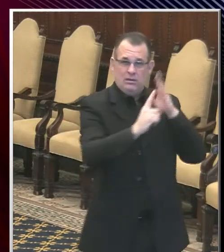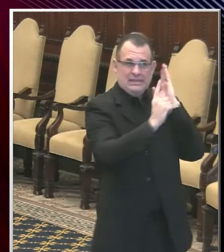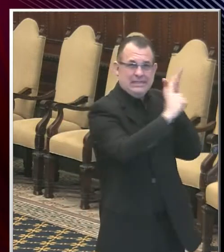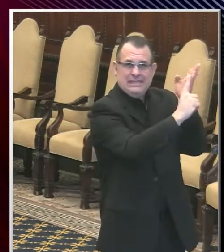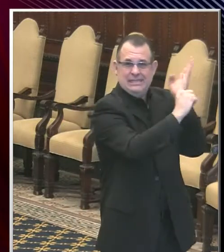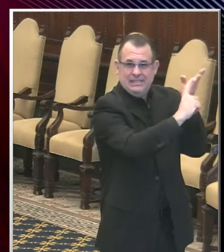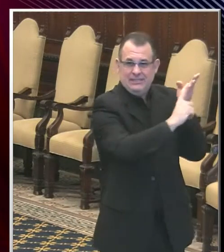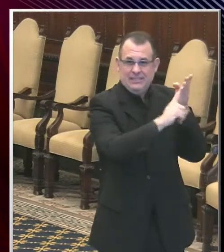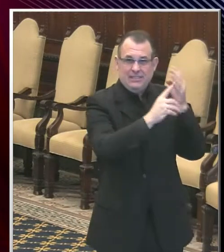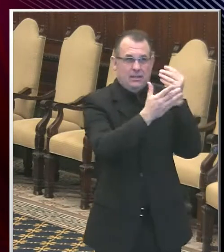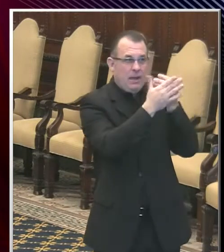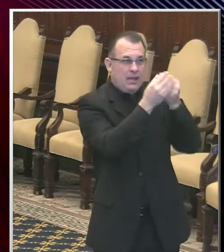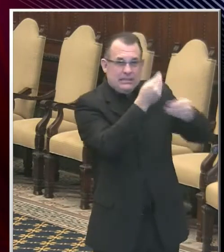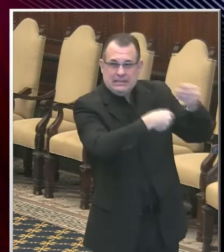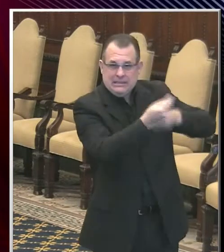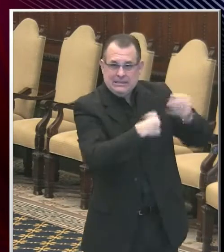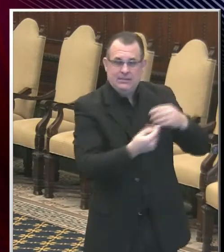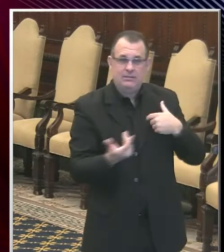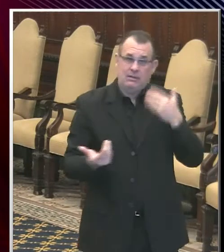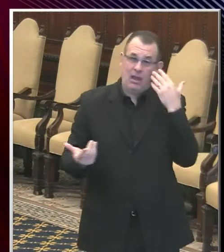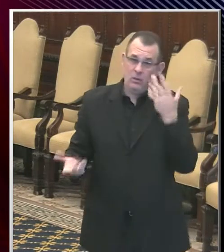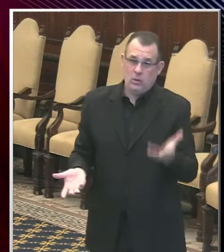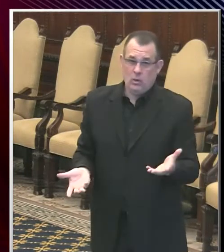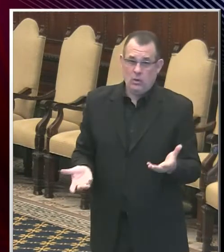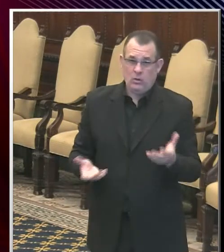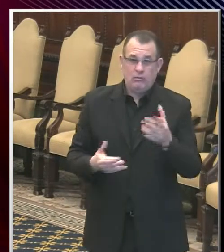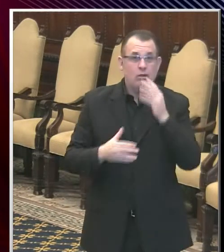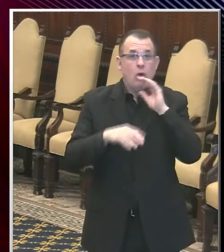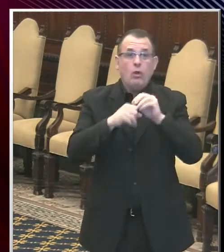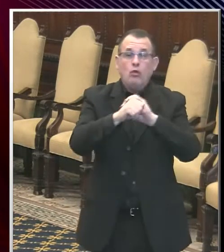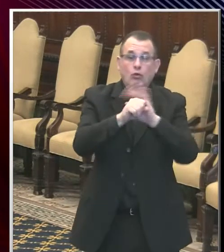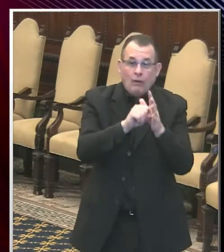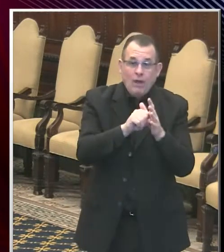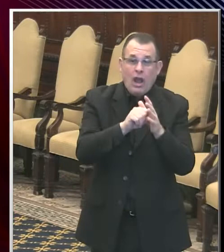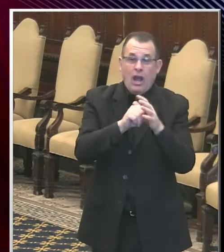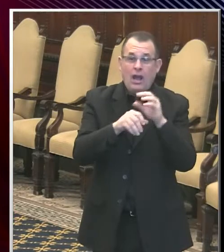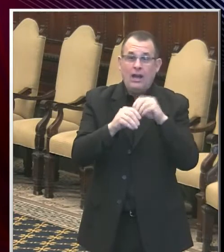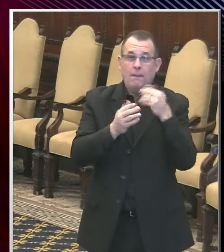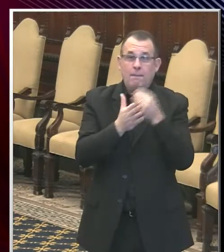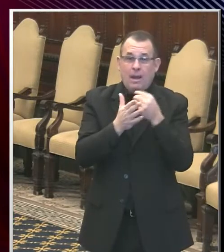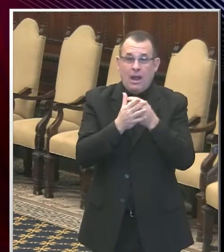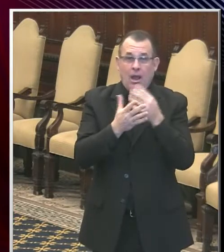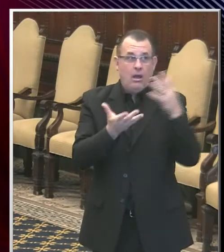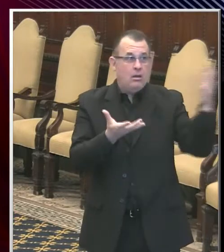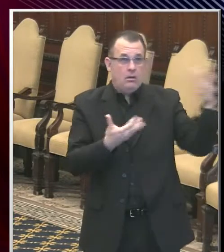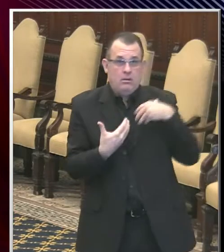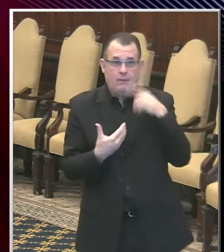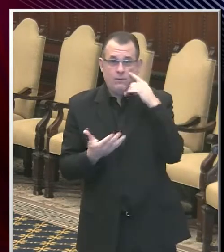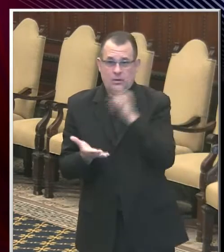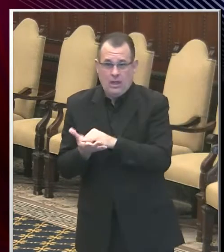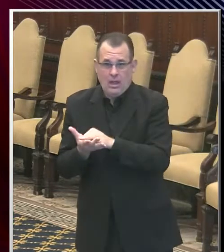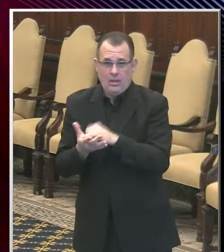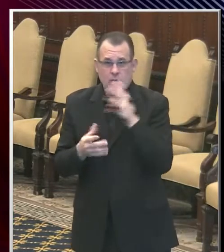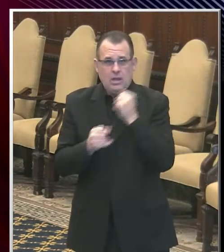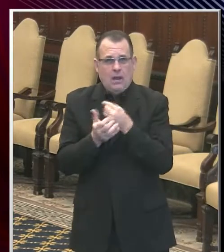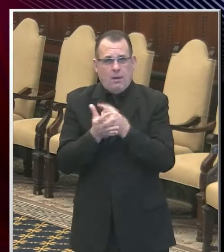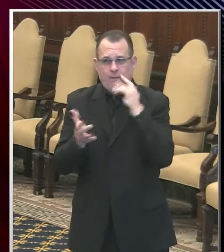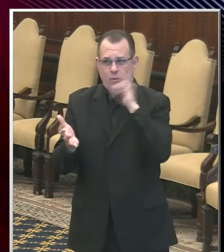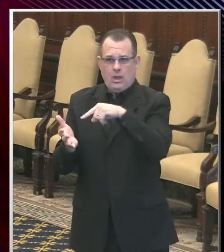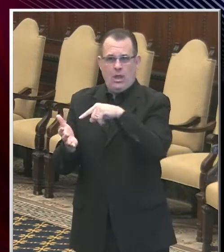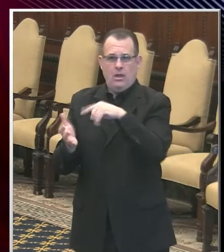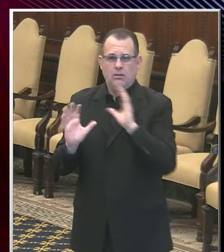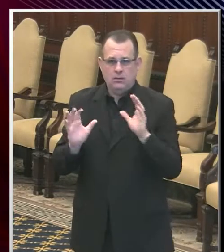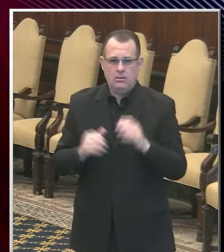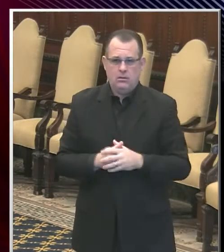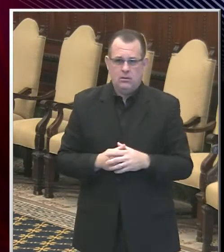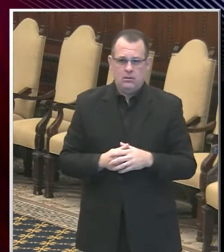that's still up in the air. But all the COVID-related things that are reimbursable through a formula are going to be reimbursed. So, Rob, you want to expound a little